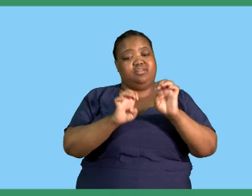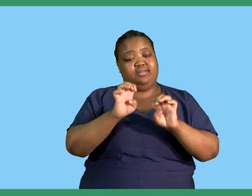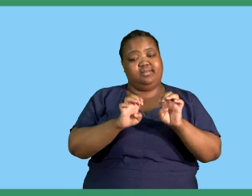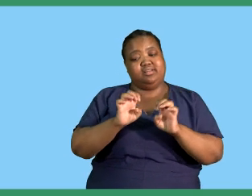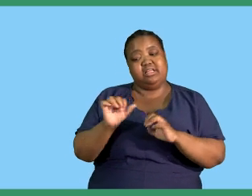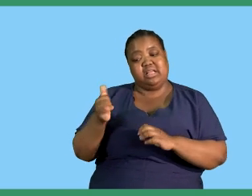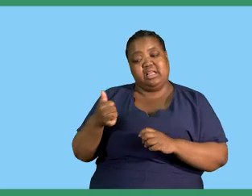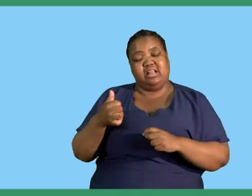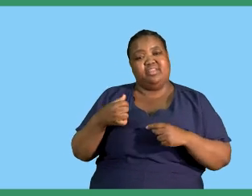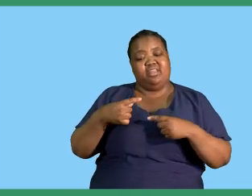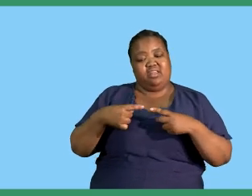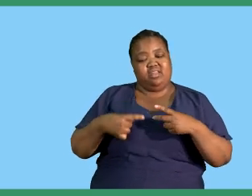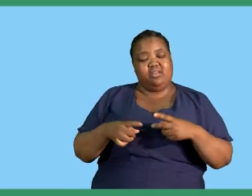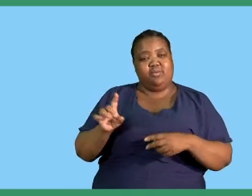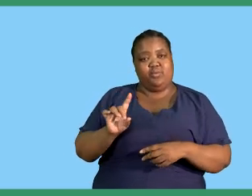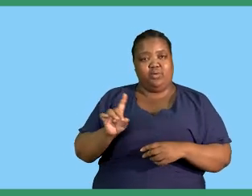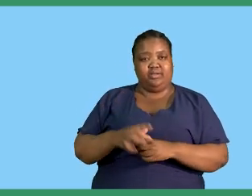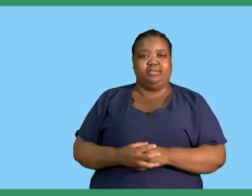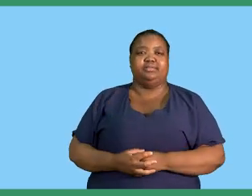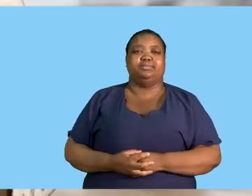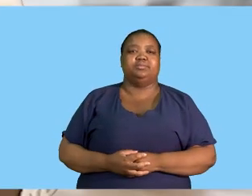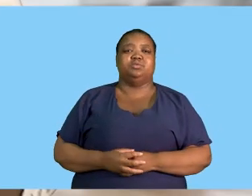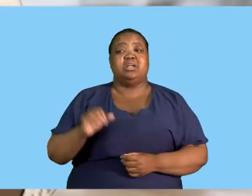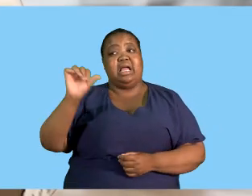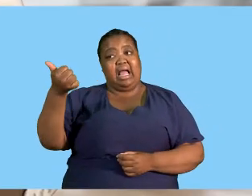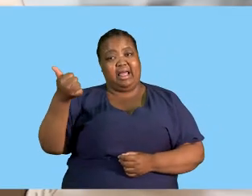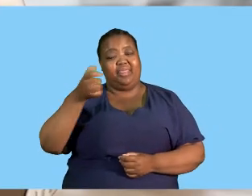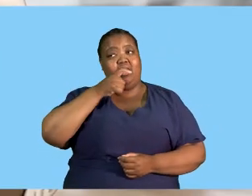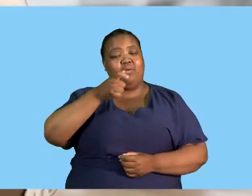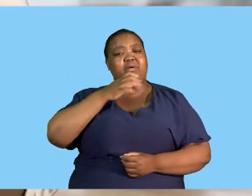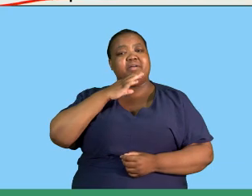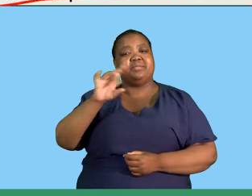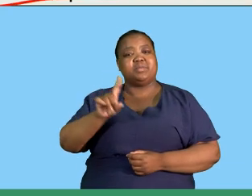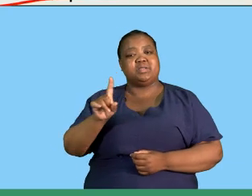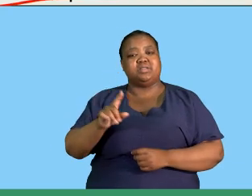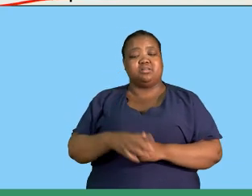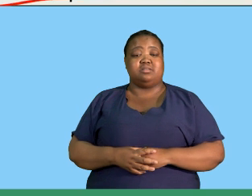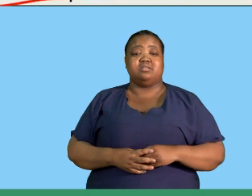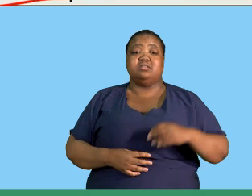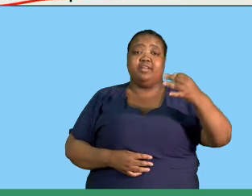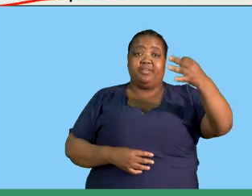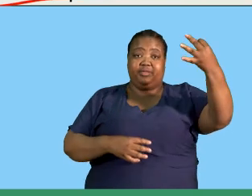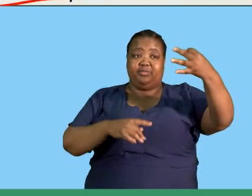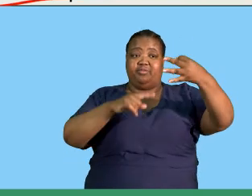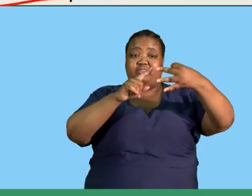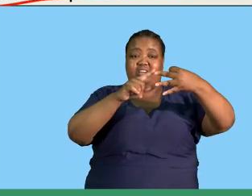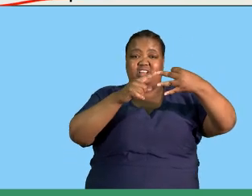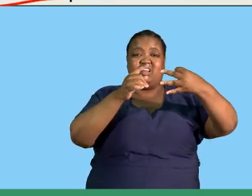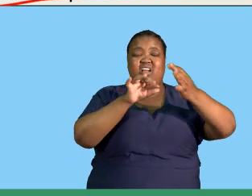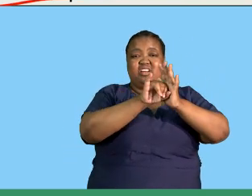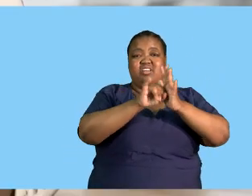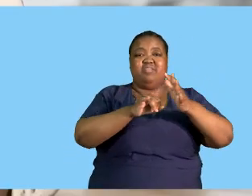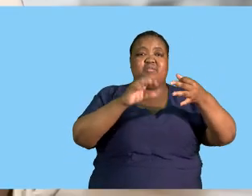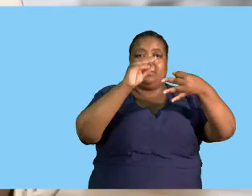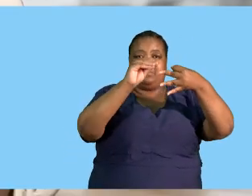applied by LPD. What does the word other mean? It means other than the 3 that we've identified above,